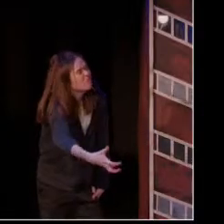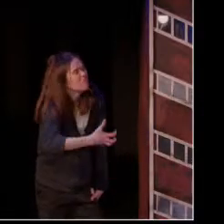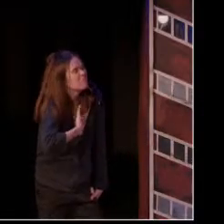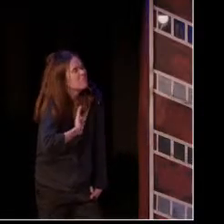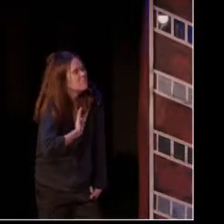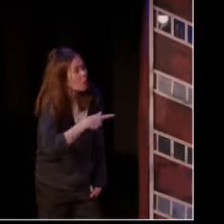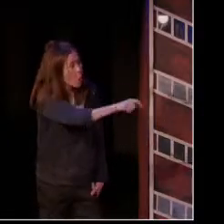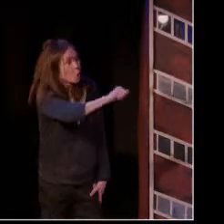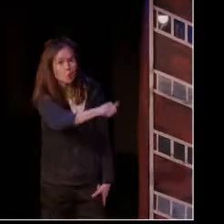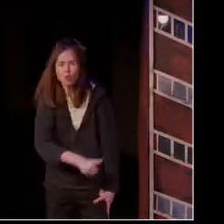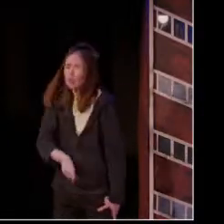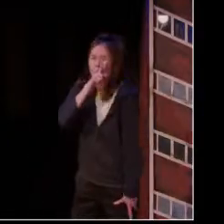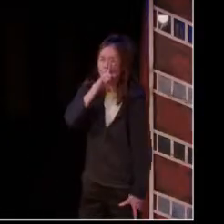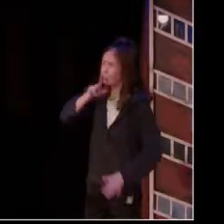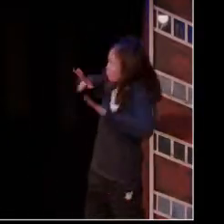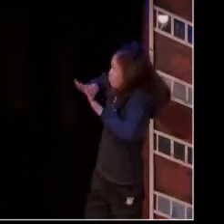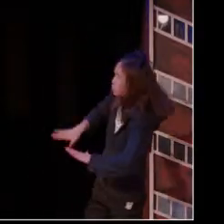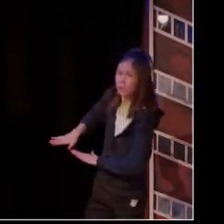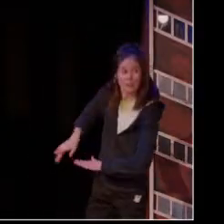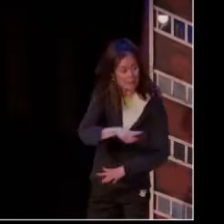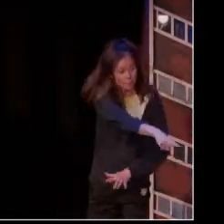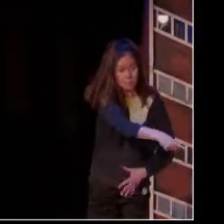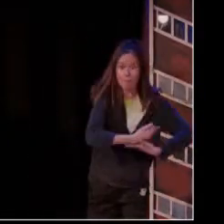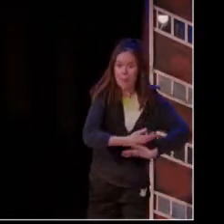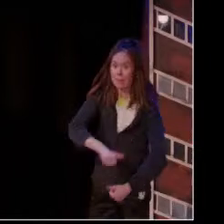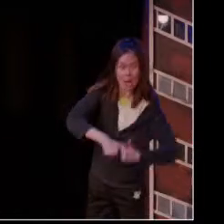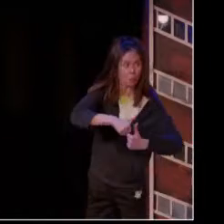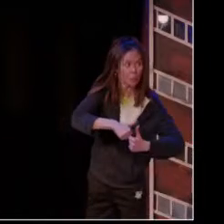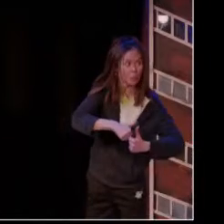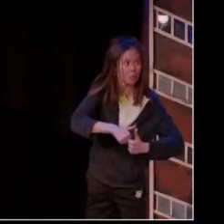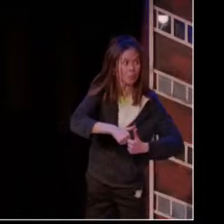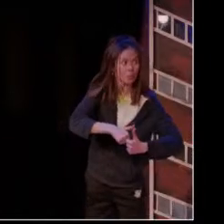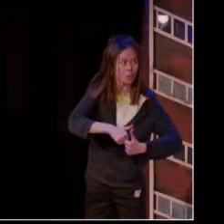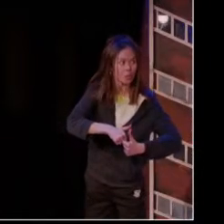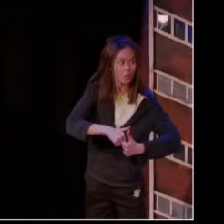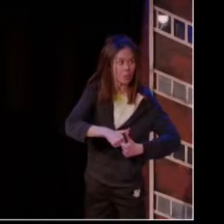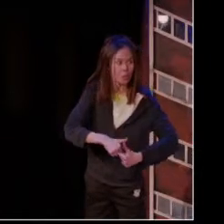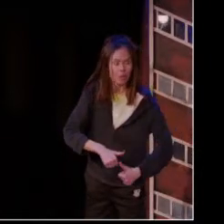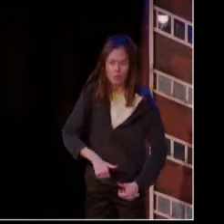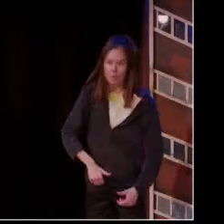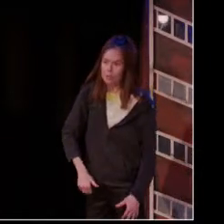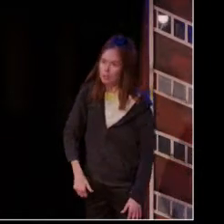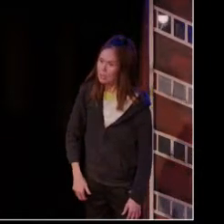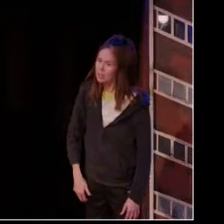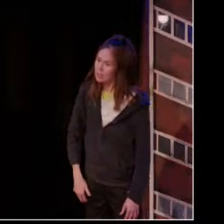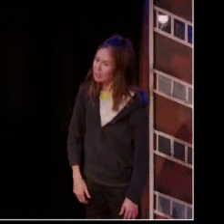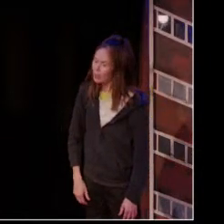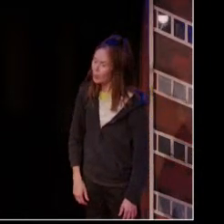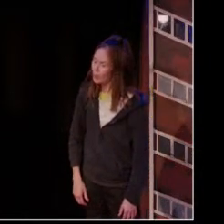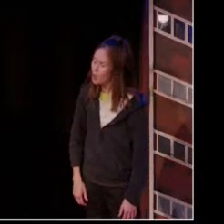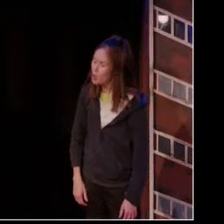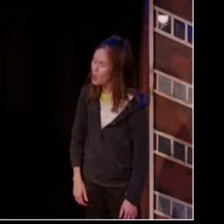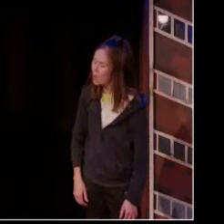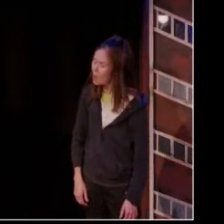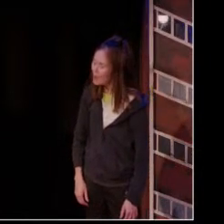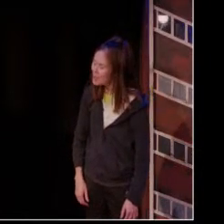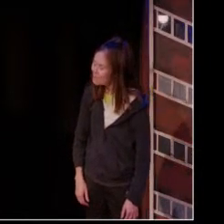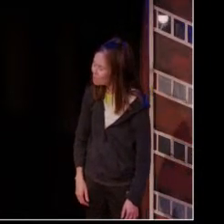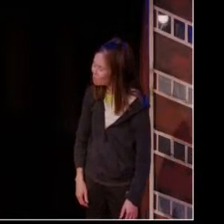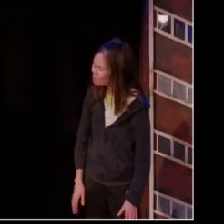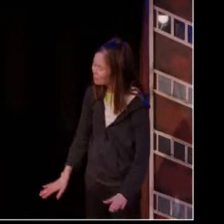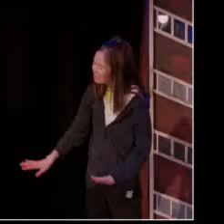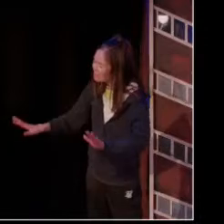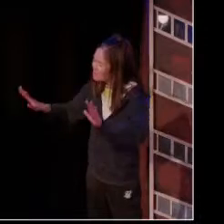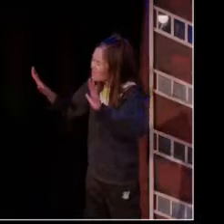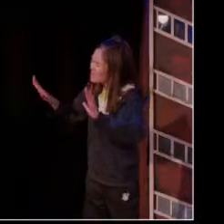shut her mouth. Now once more, take it out! A most unworthy and unnatural man can do no more.